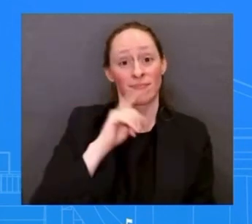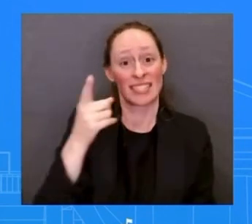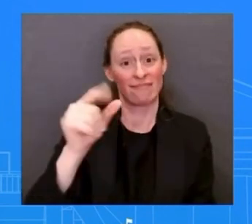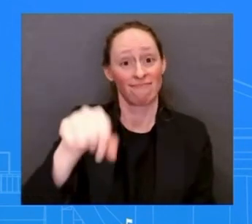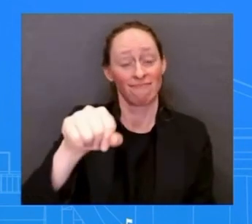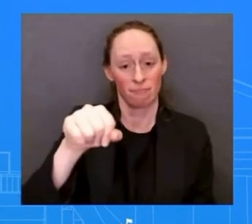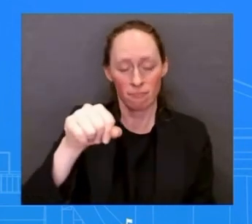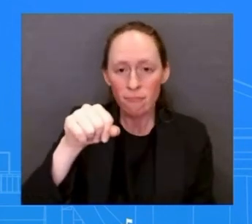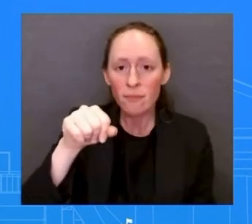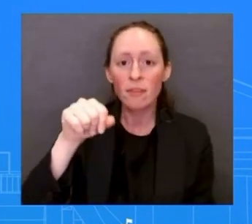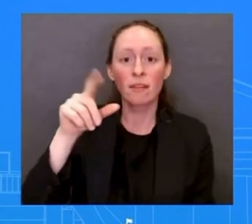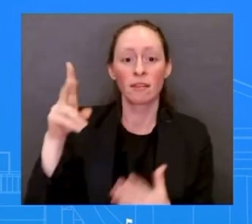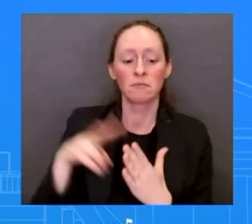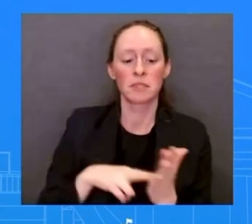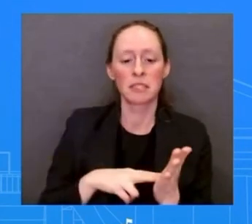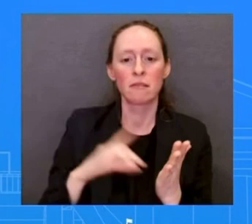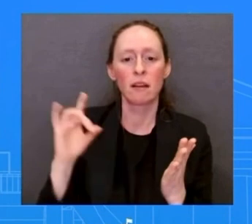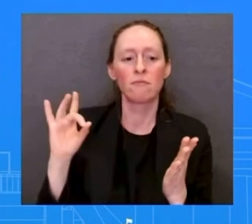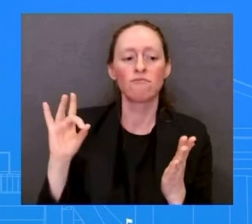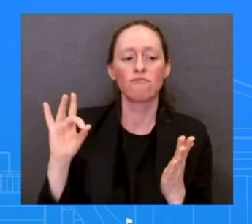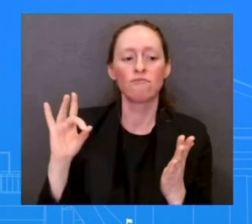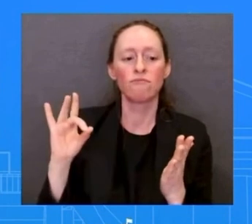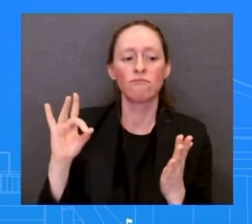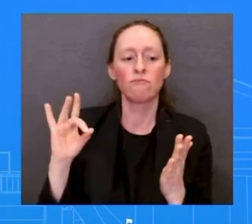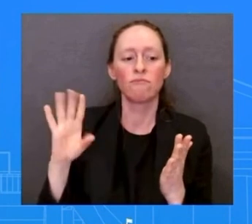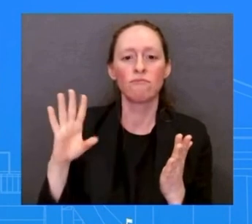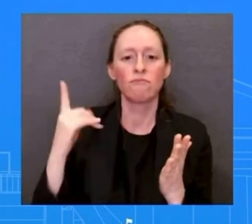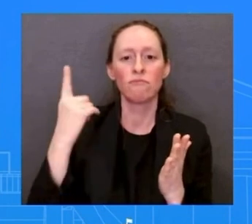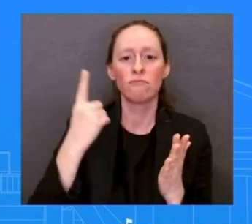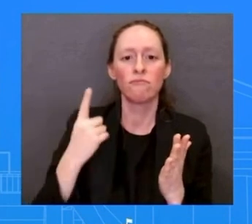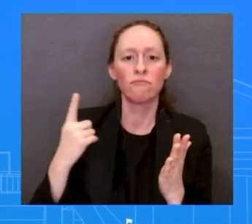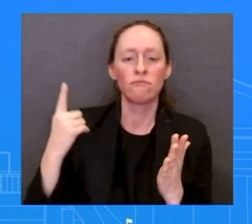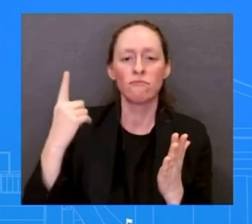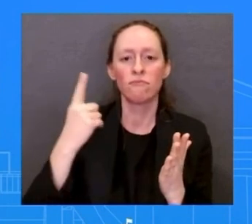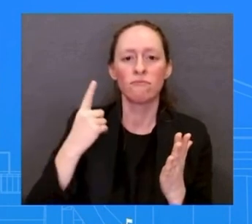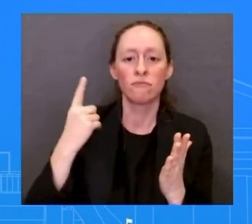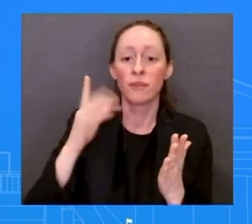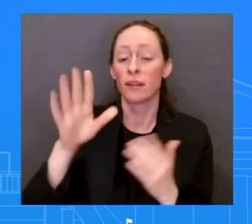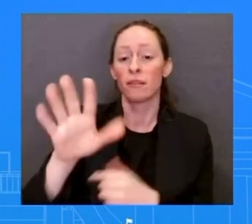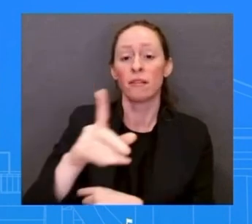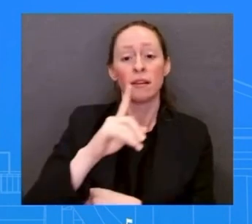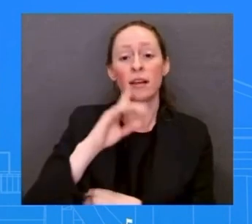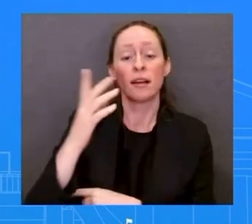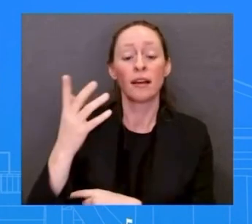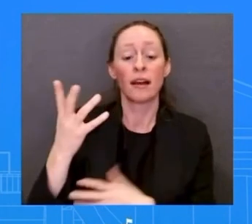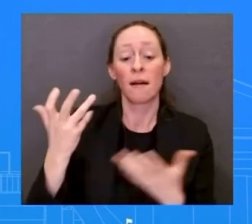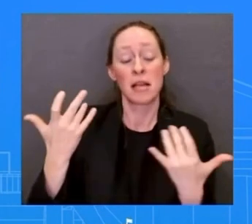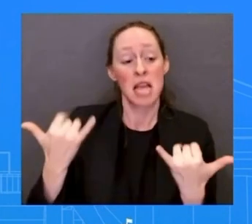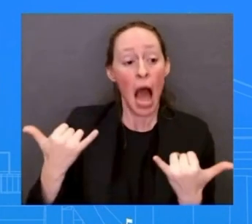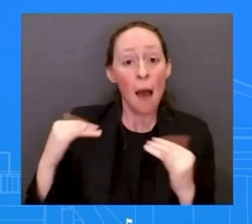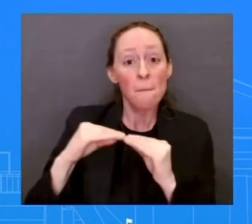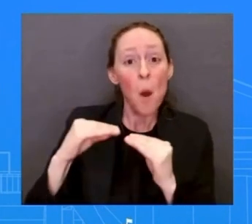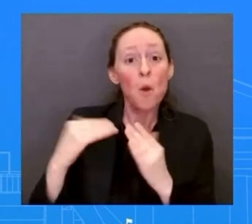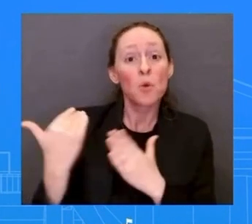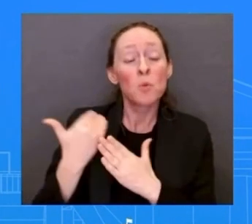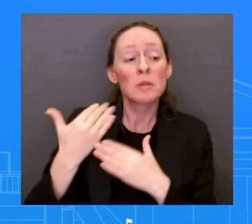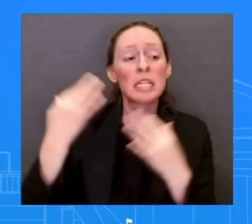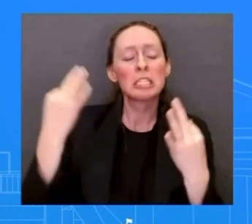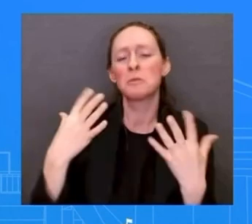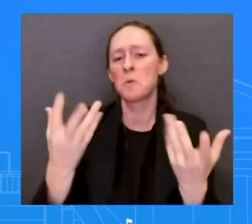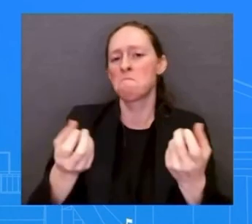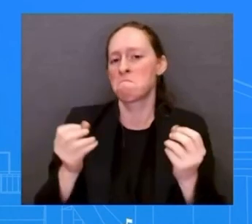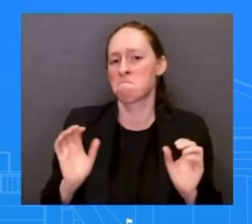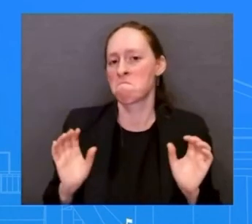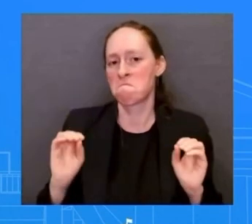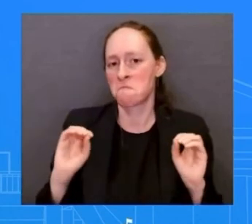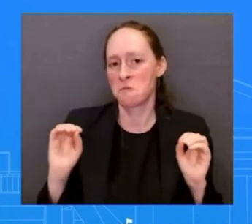Don't have any decisions to lay out at this time. So certainly not going to get ahead of the president. I know people have asked about expanding the court.